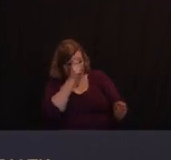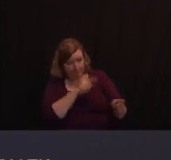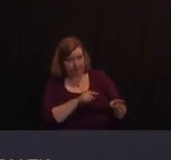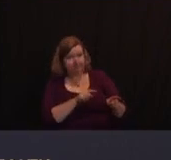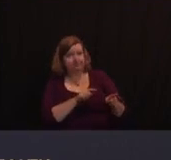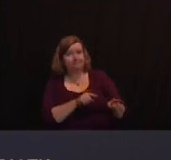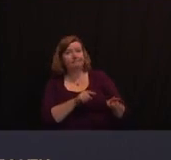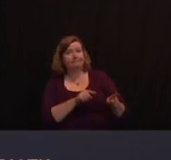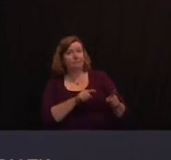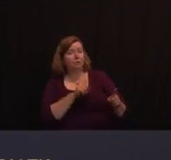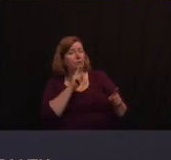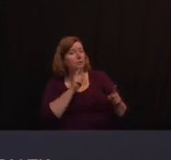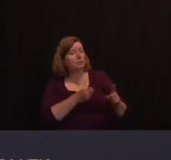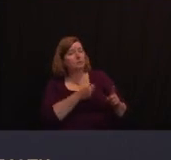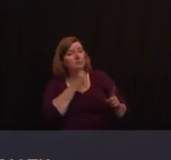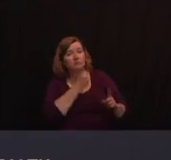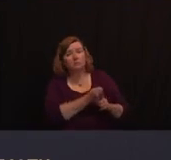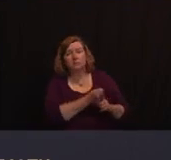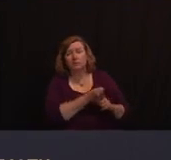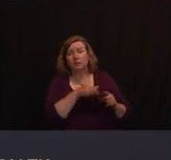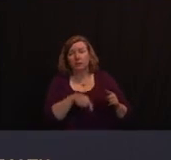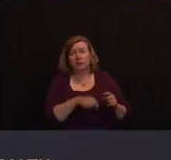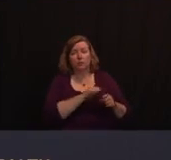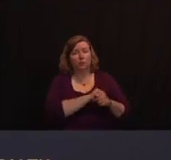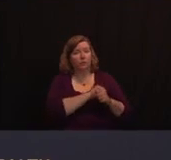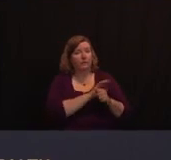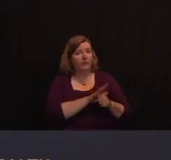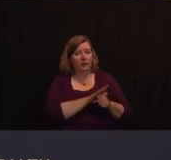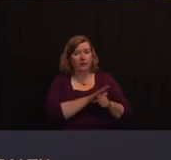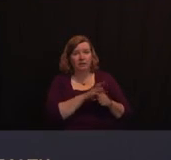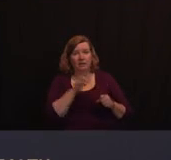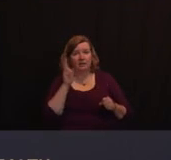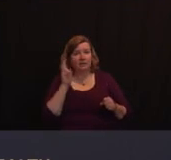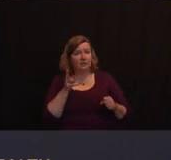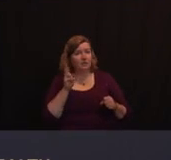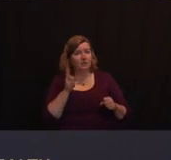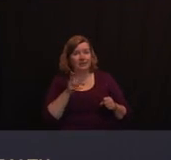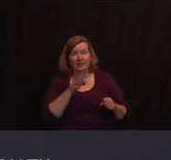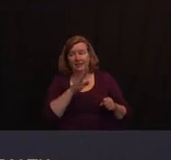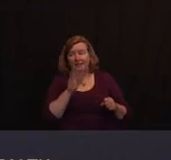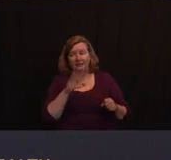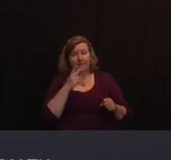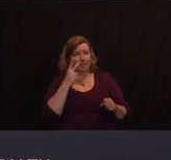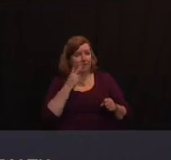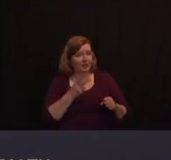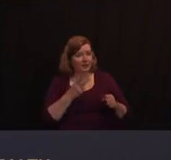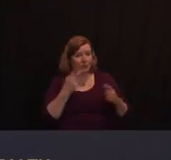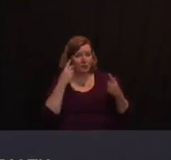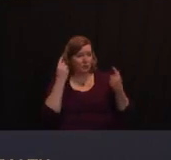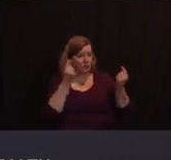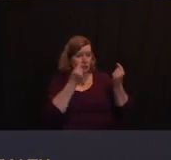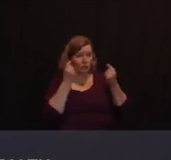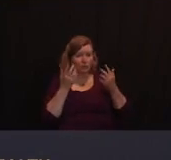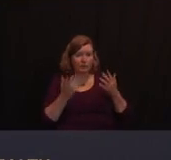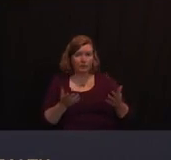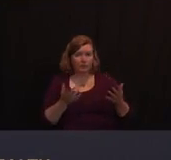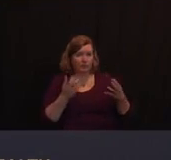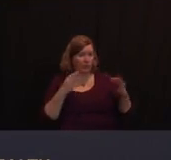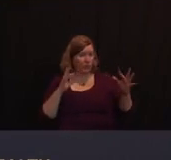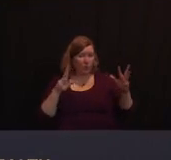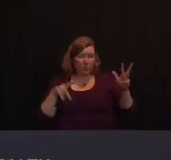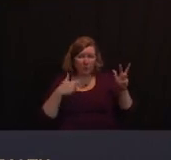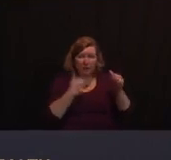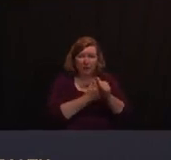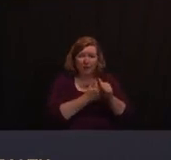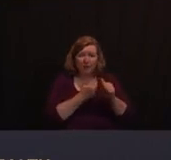by something none of us had any history with, limited knowledge at best, no capacities, no sense of which habits